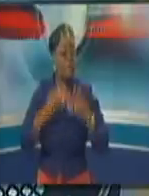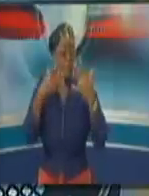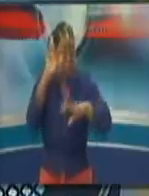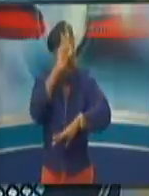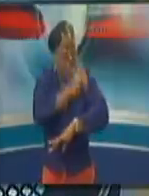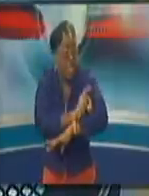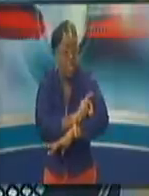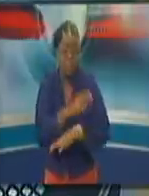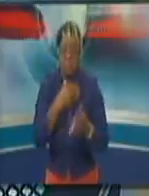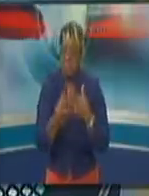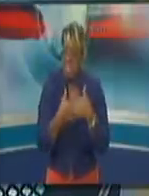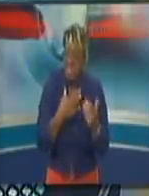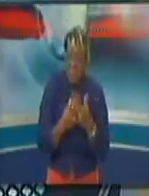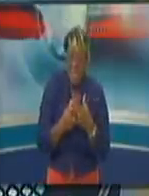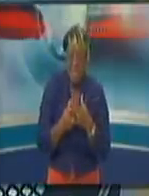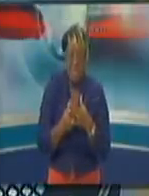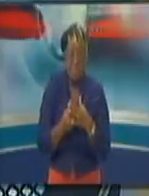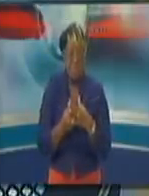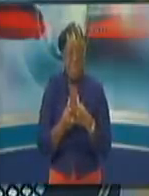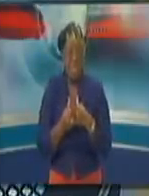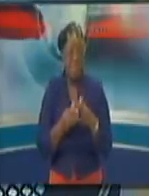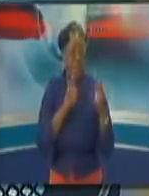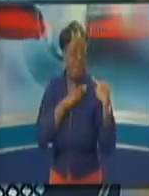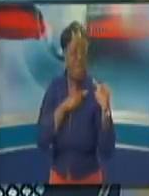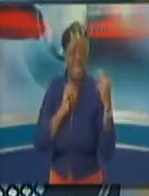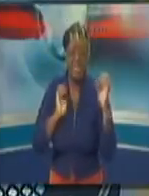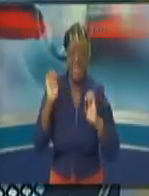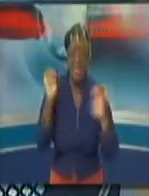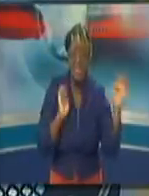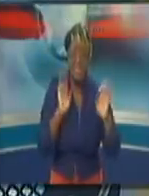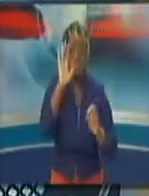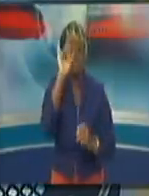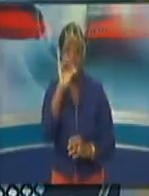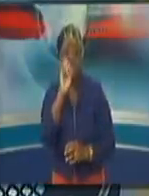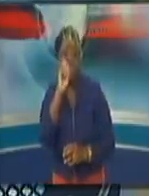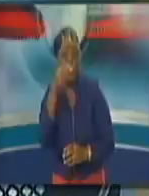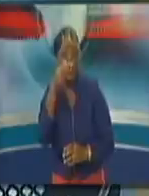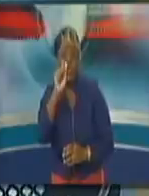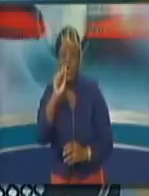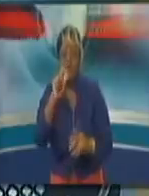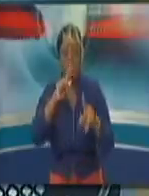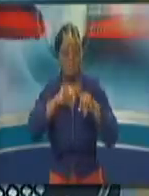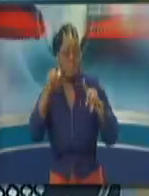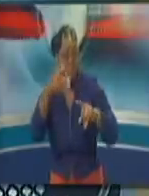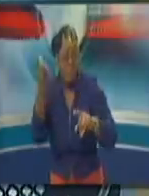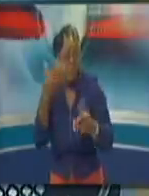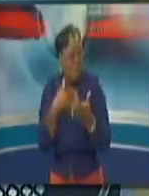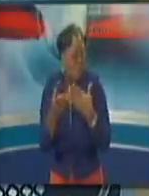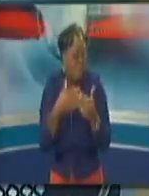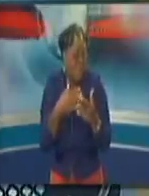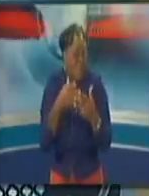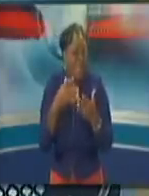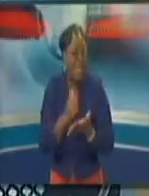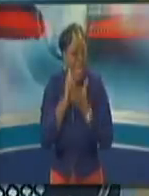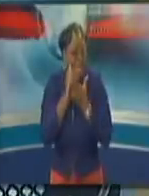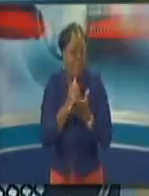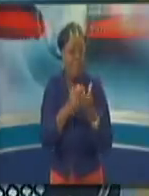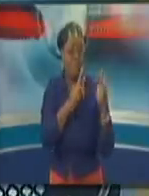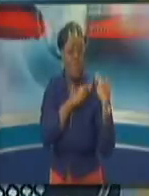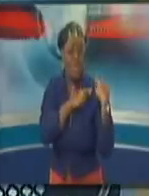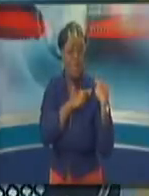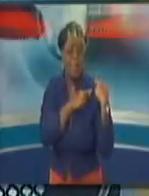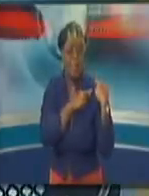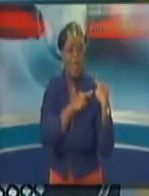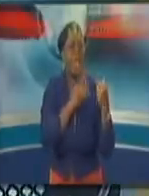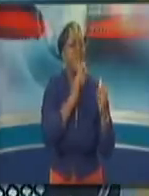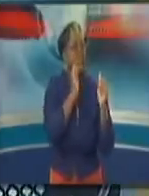means relaxation exercises or physical exercise or other things that help you relax. And connect with